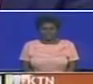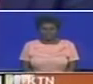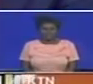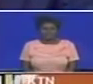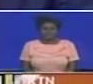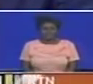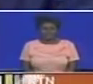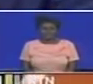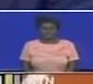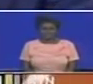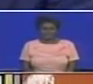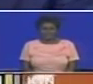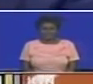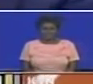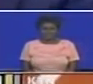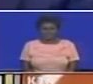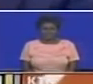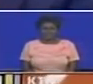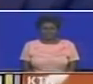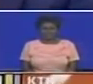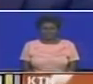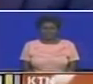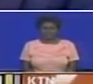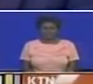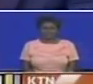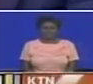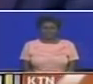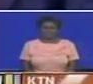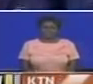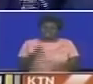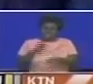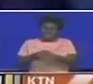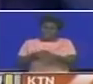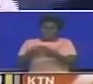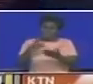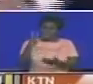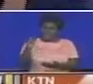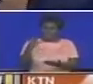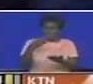Look how serious I can do this now. Right, ready? Well, you know, when M-Pesa started, it was...